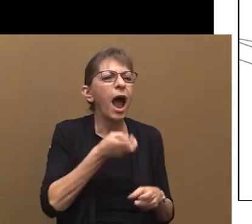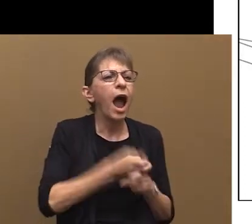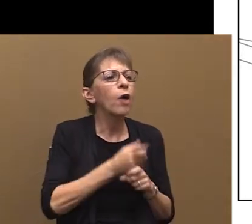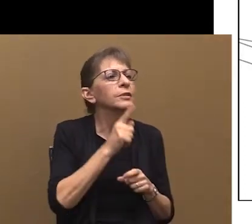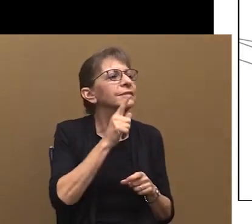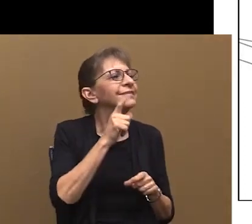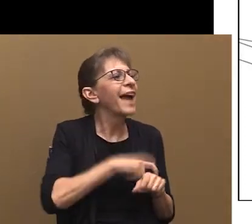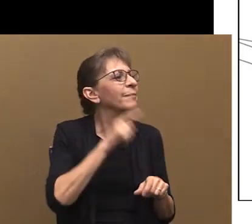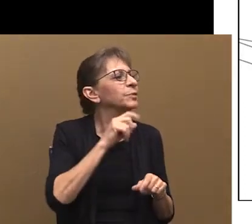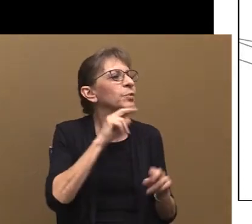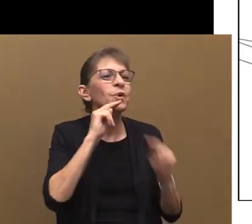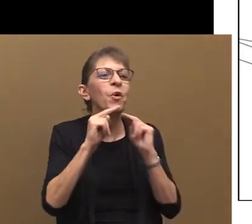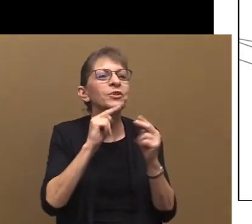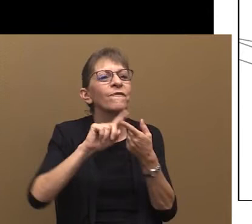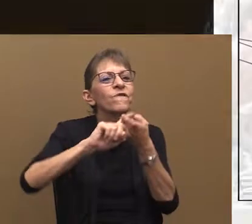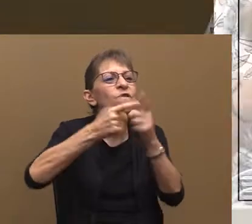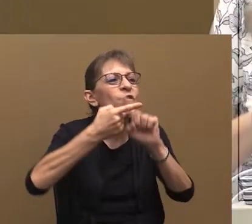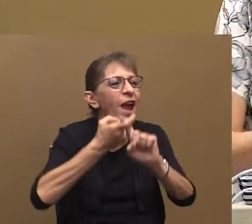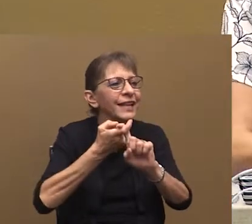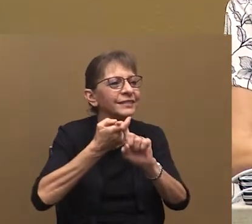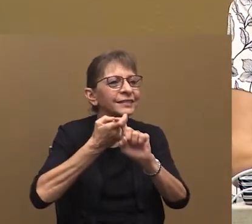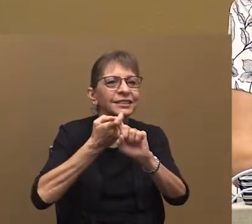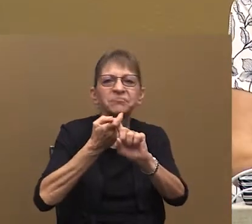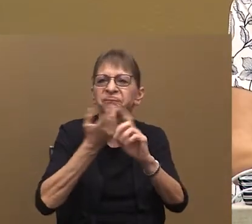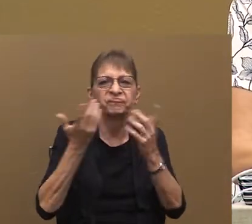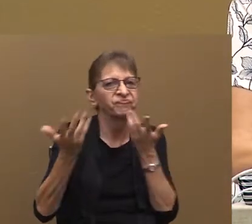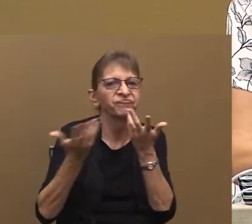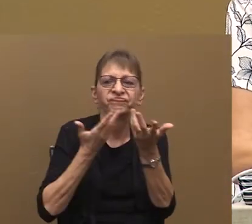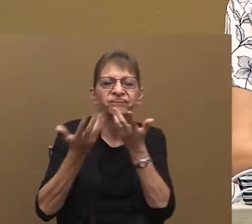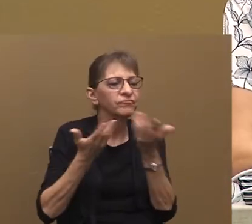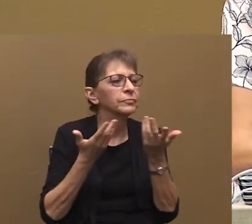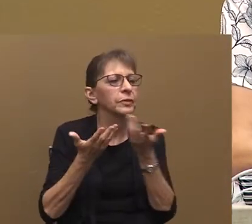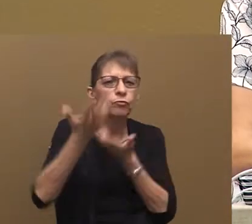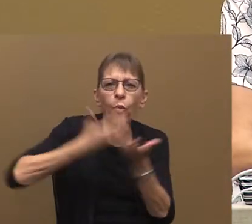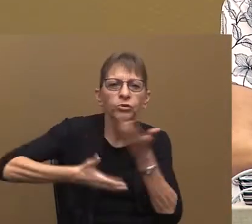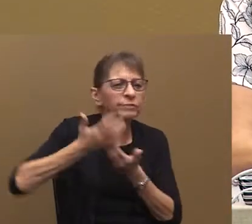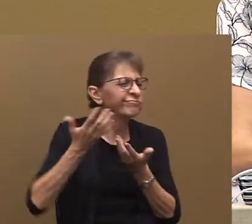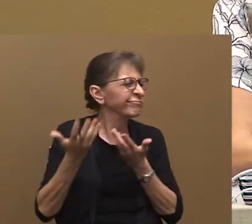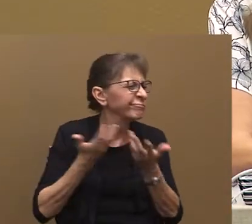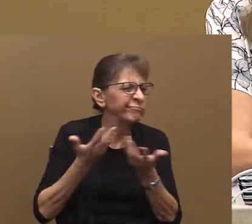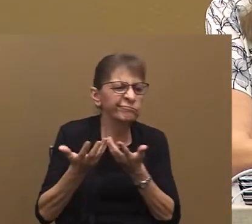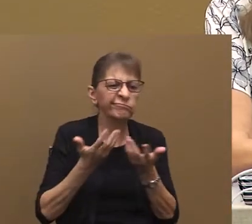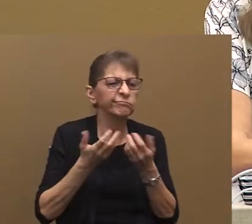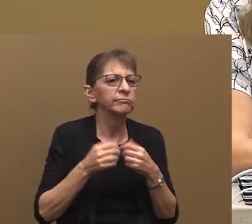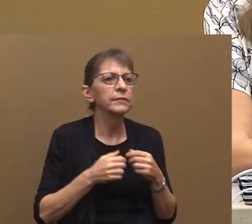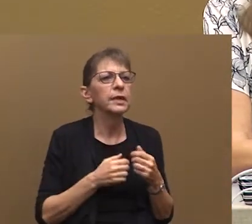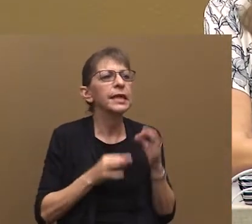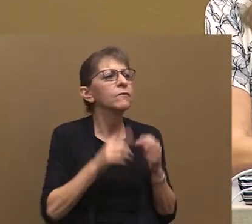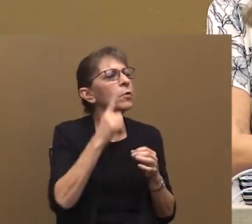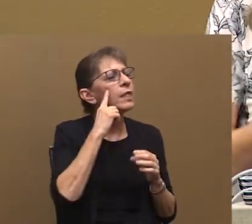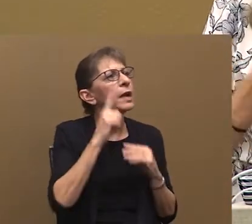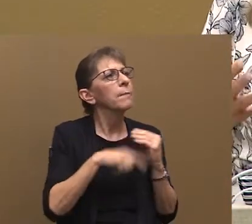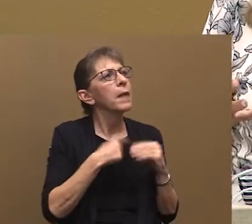negotiate friendship situations, social situations. And if you think about,